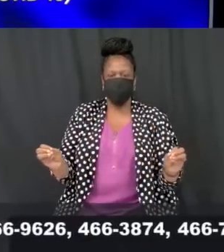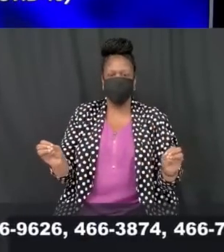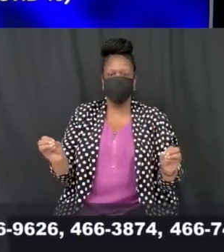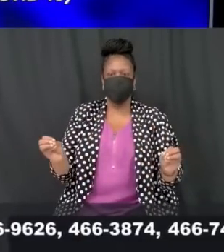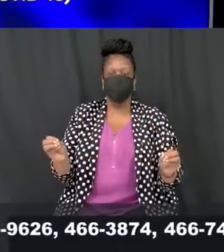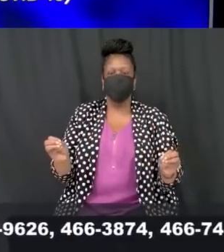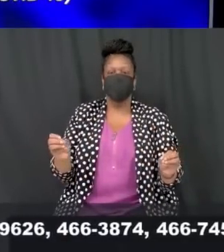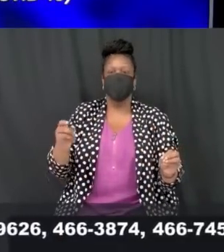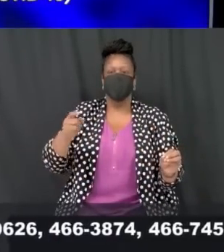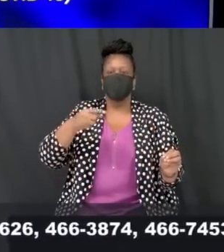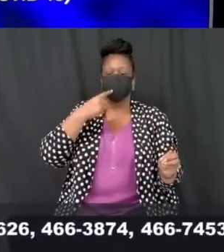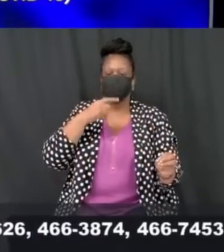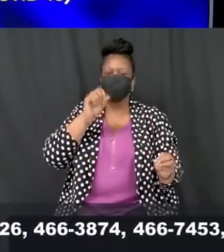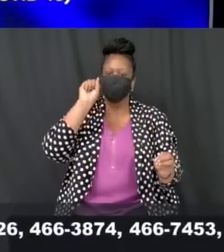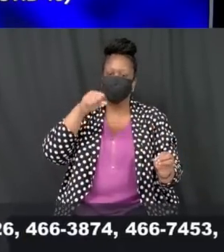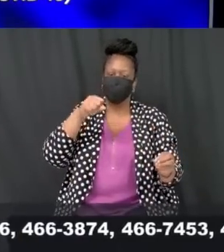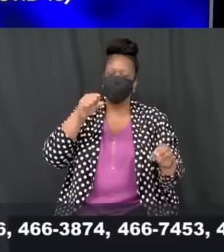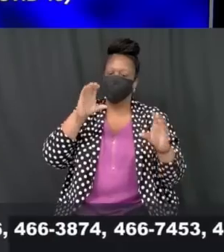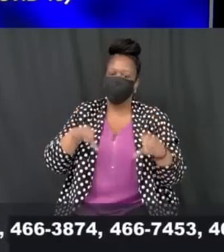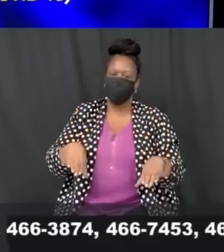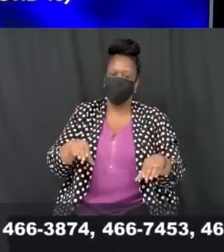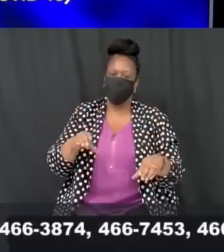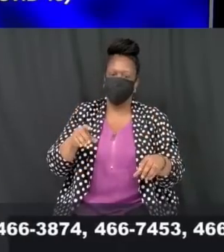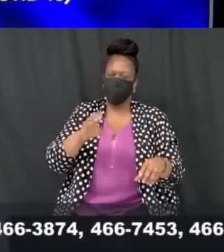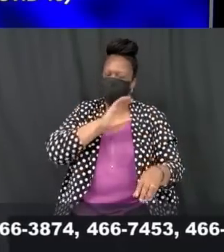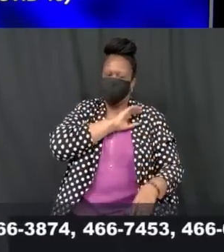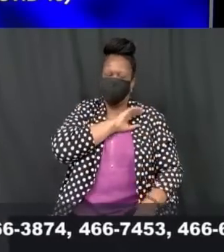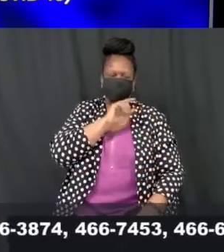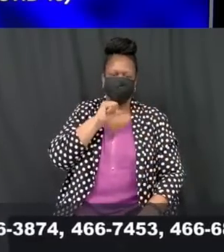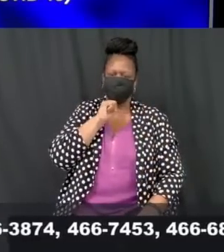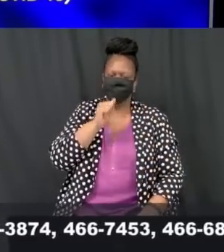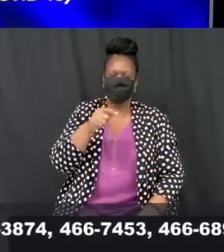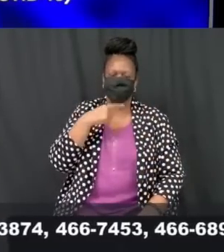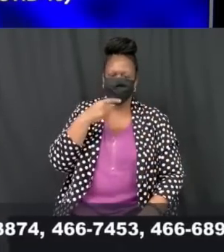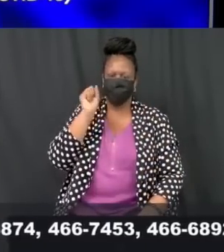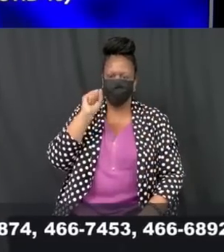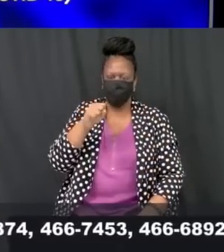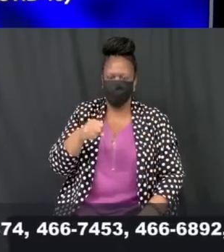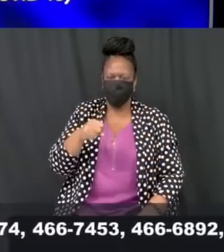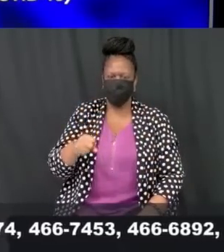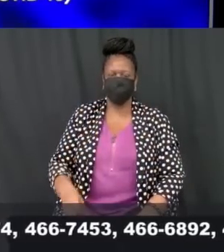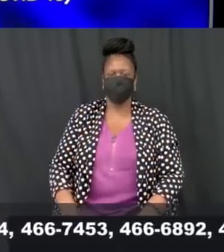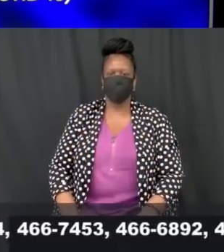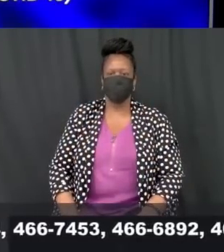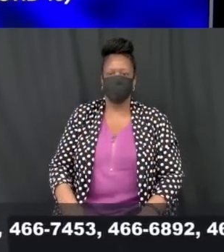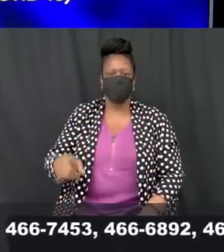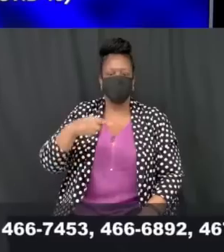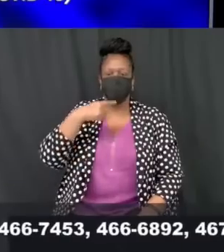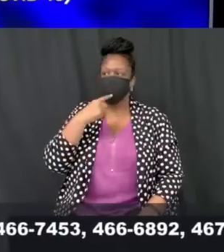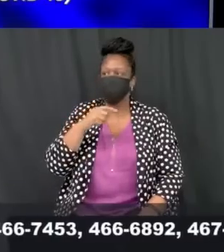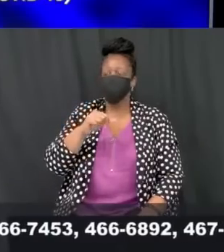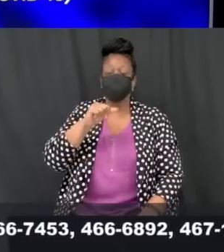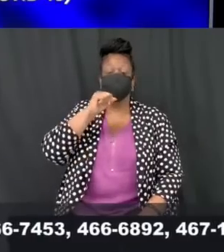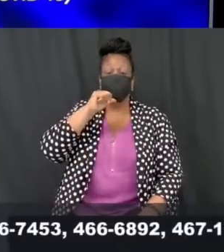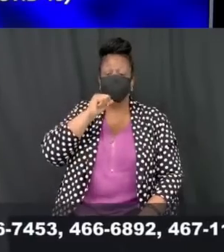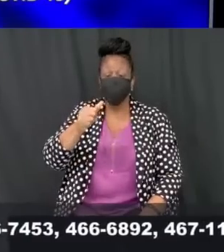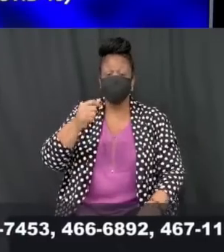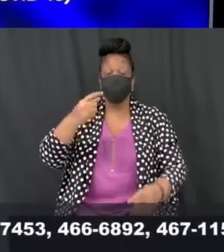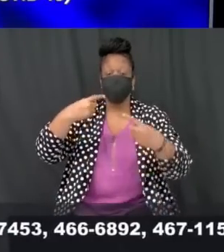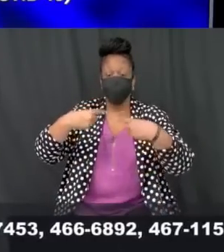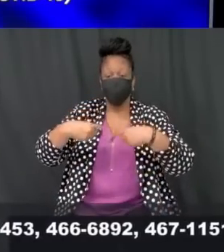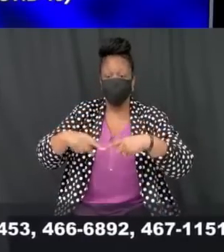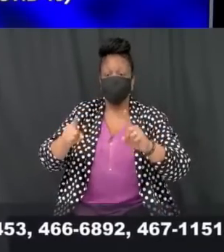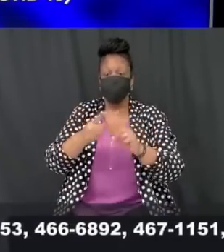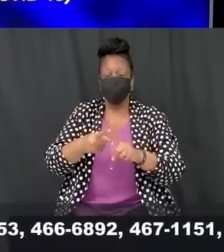approved by the Commissioner of Police. We wish also to inform that it is an offense to host, attend,